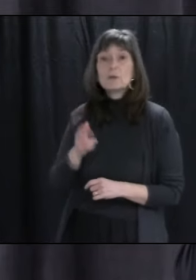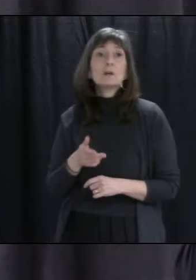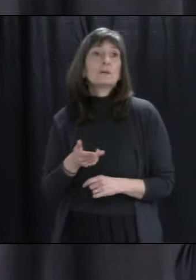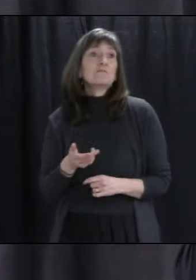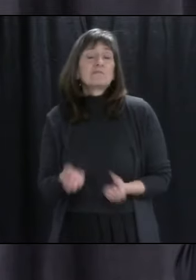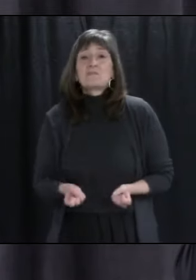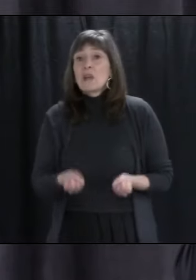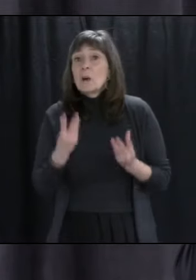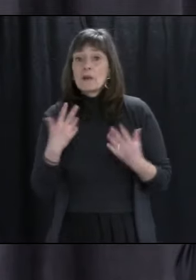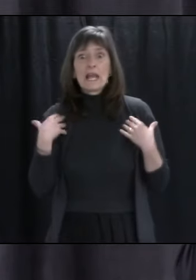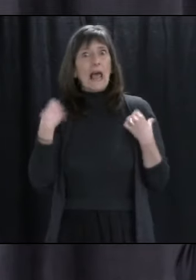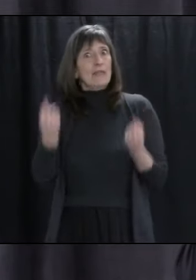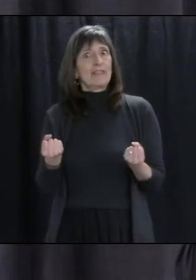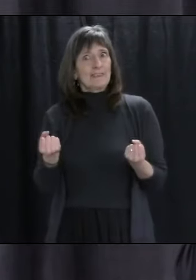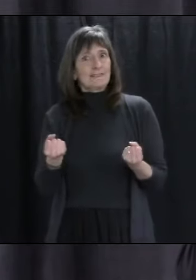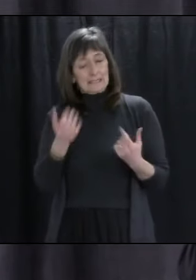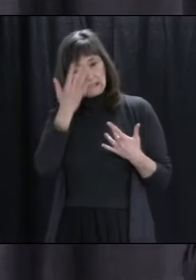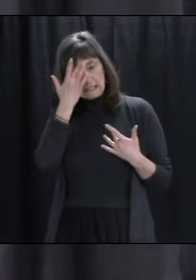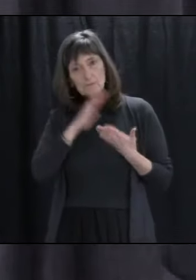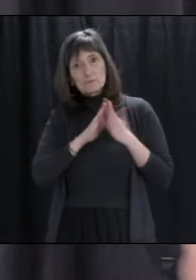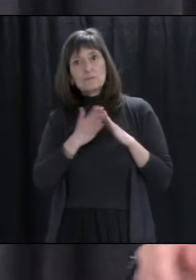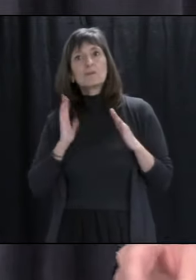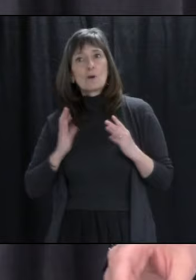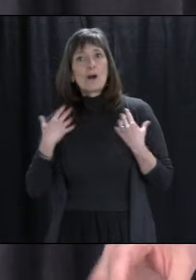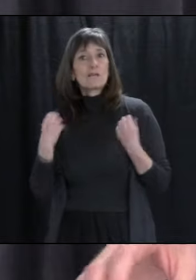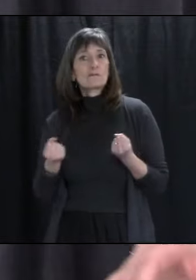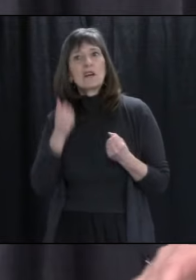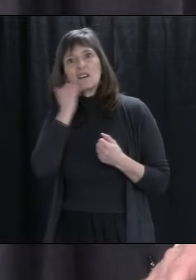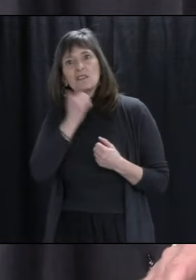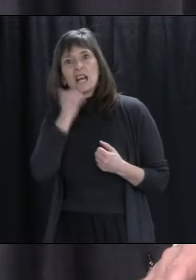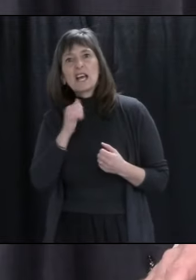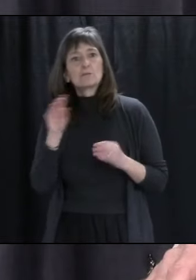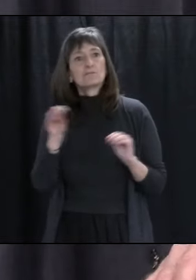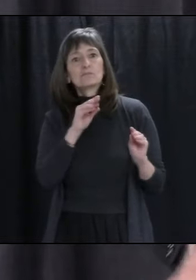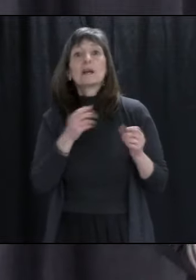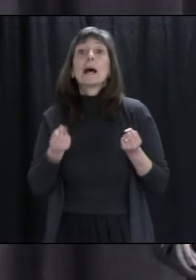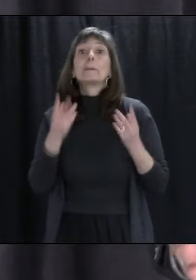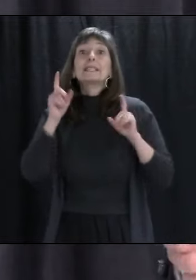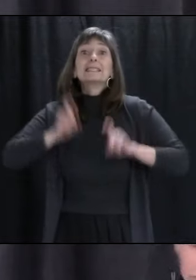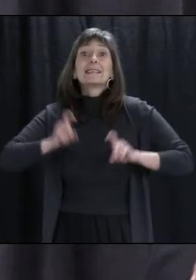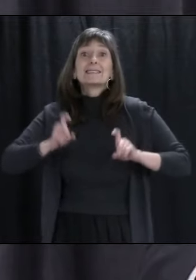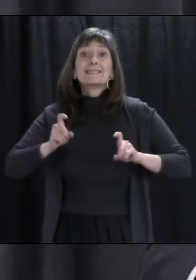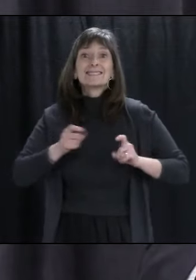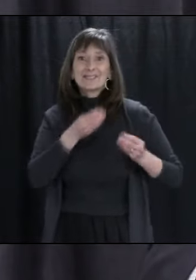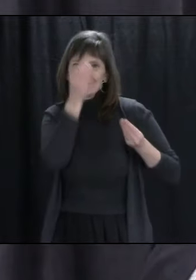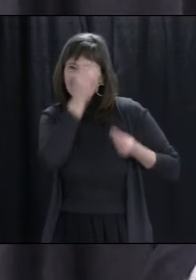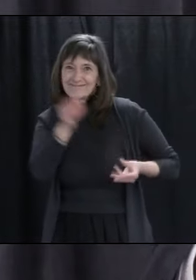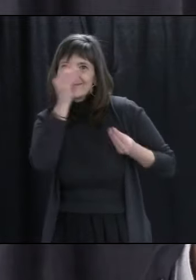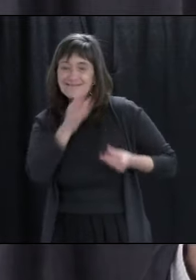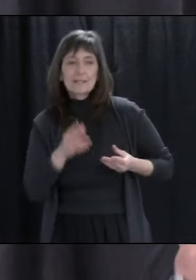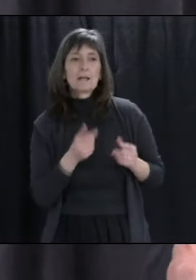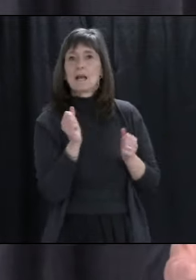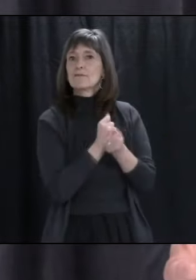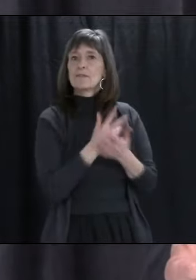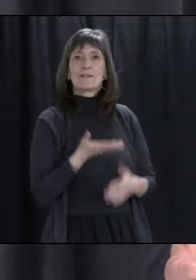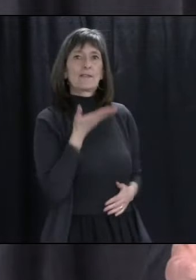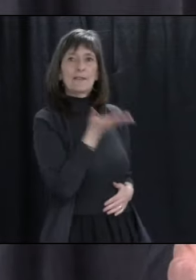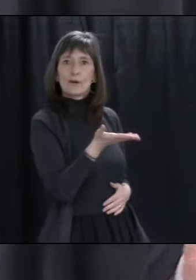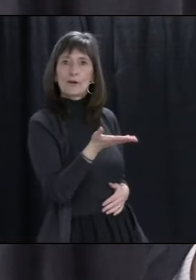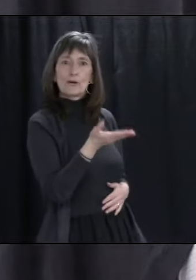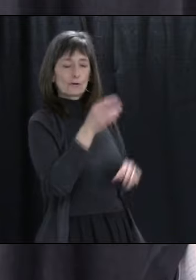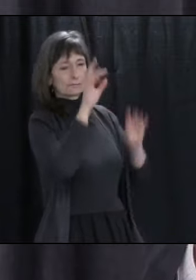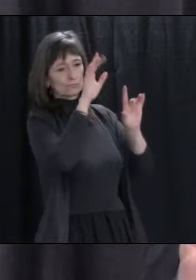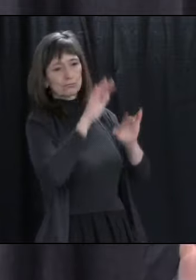of people that are recovered, which is important, the number of tests that we have completed. So we are now into our third week, so there's a significant amount